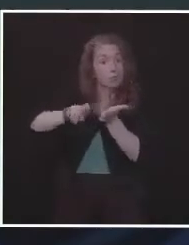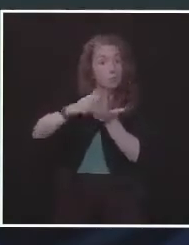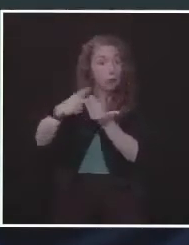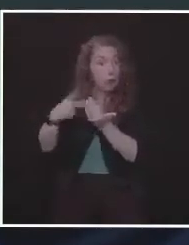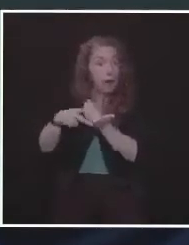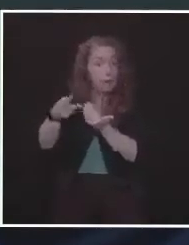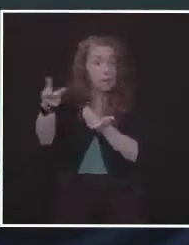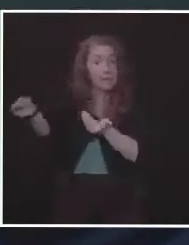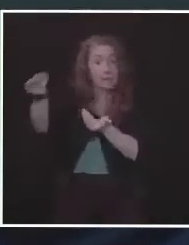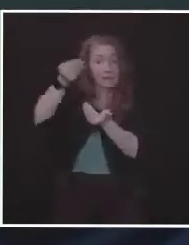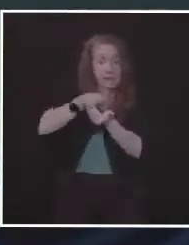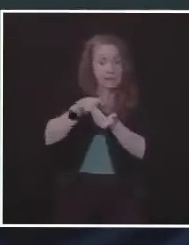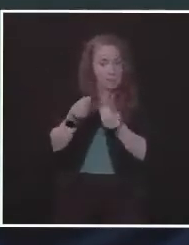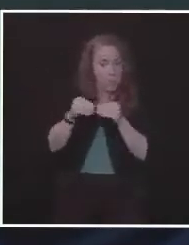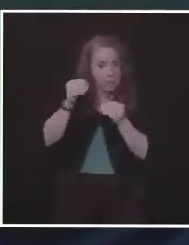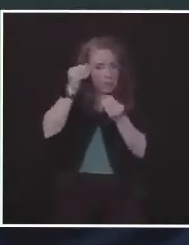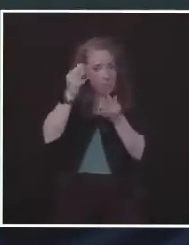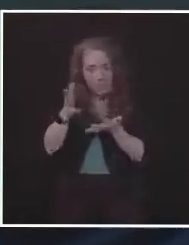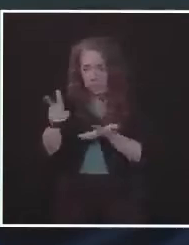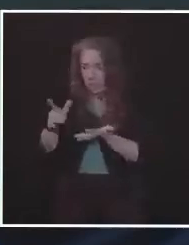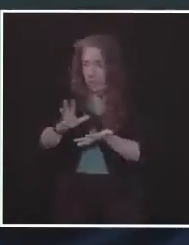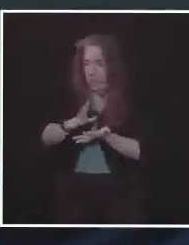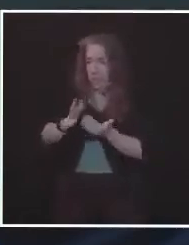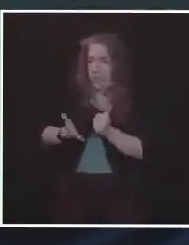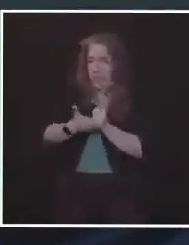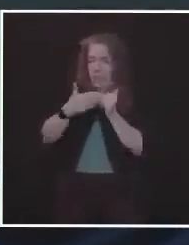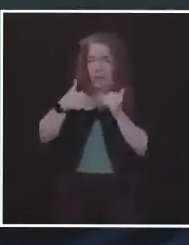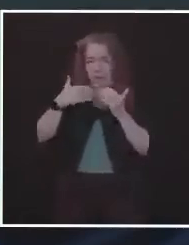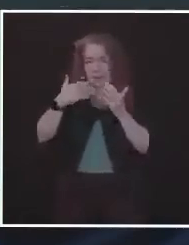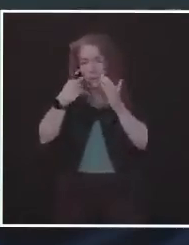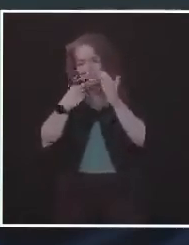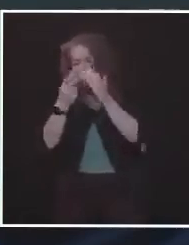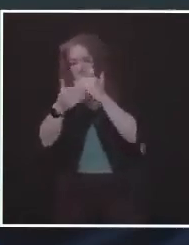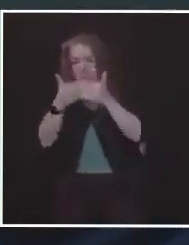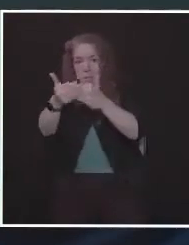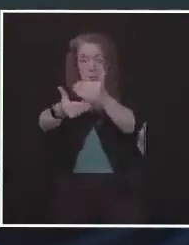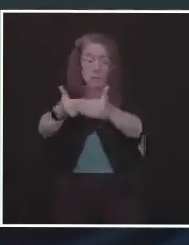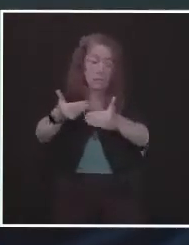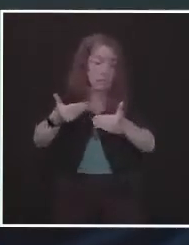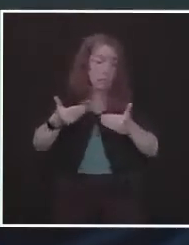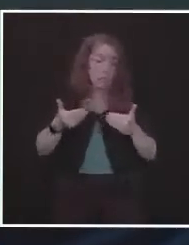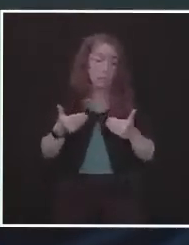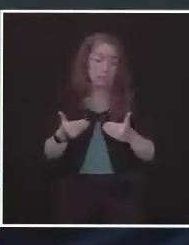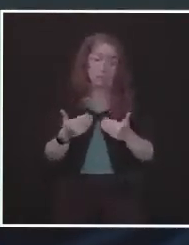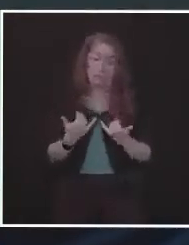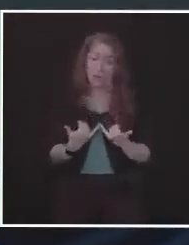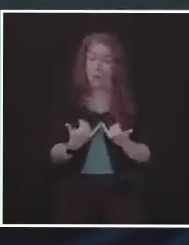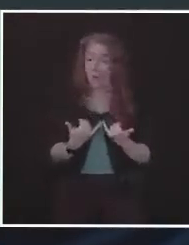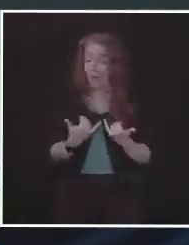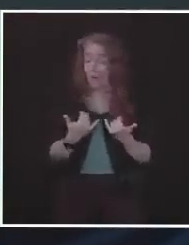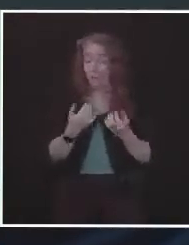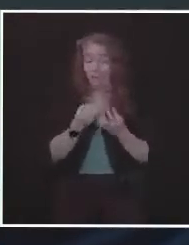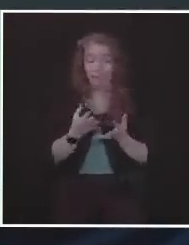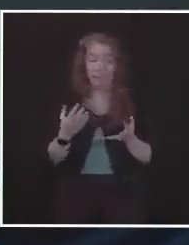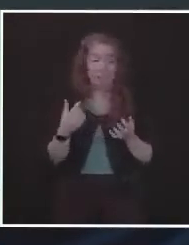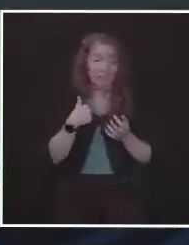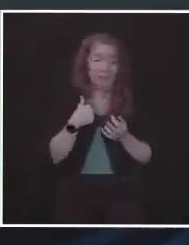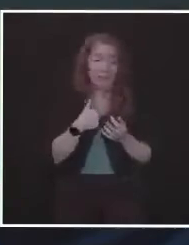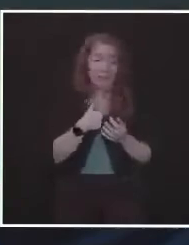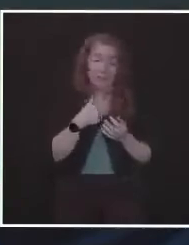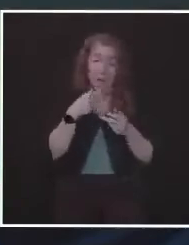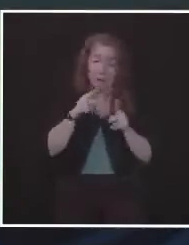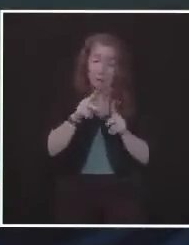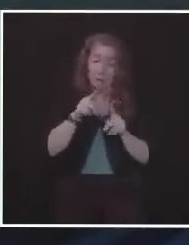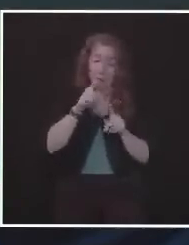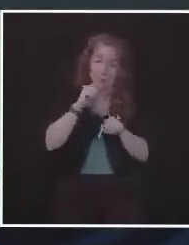groundwork tells us where we can go after Mars. But right now, honestly, we have the chance to set a defined,